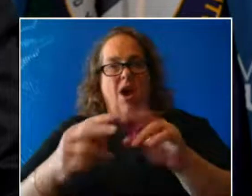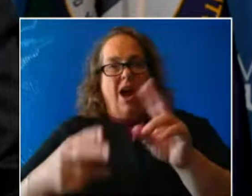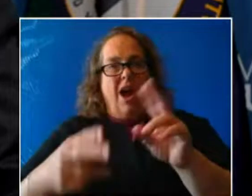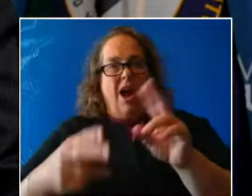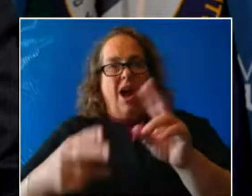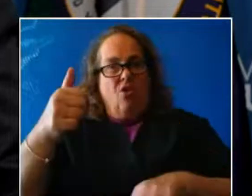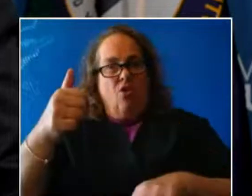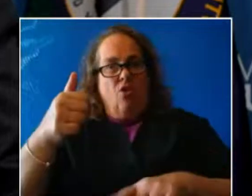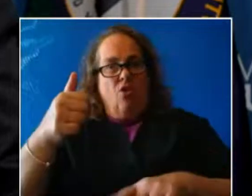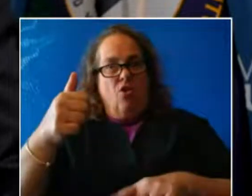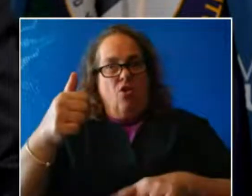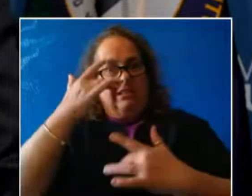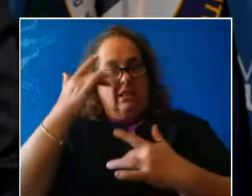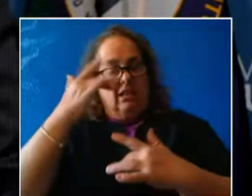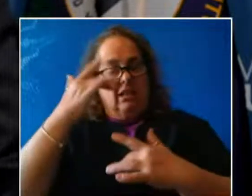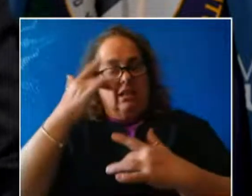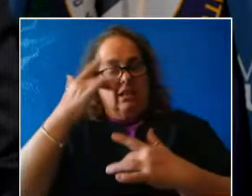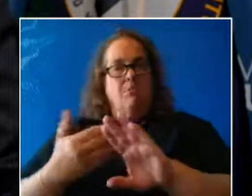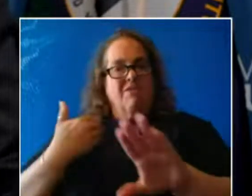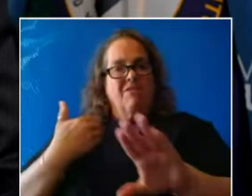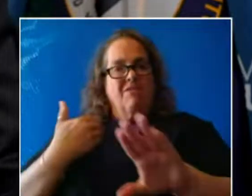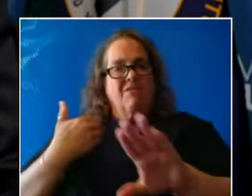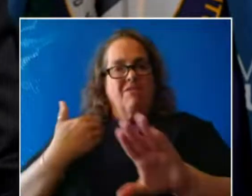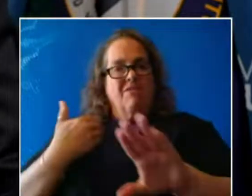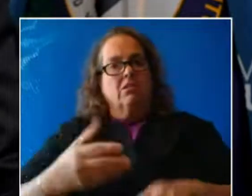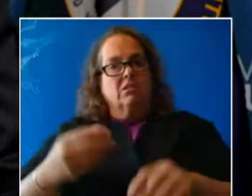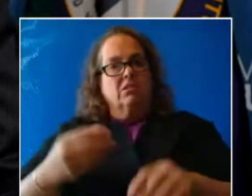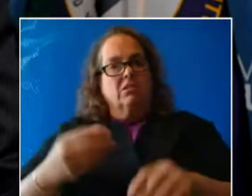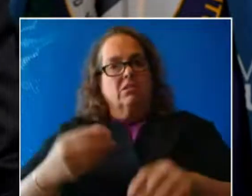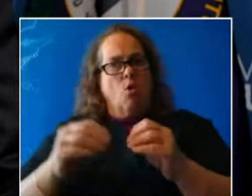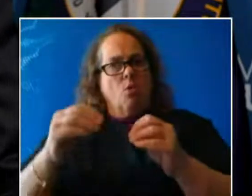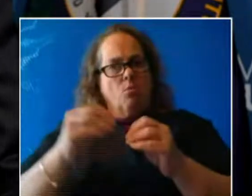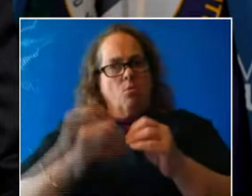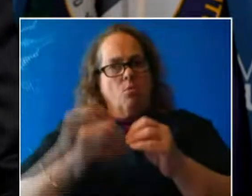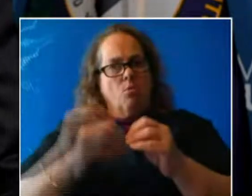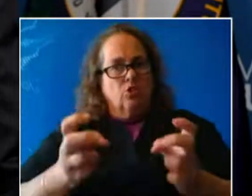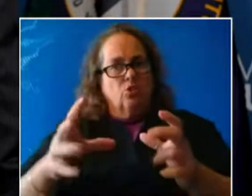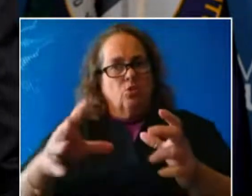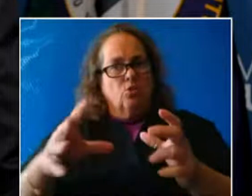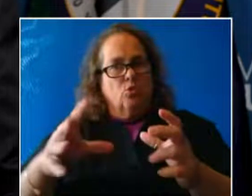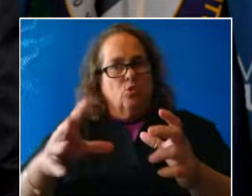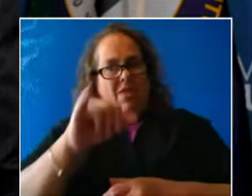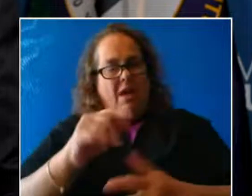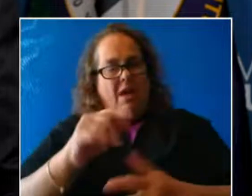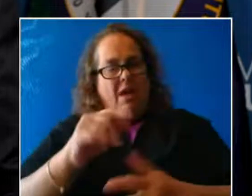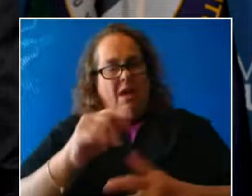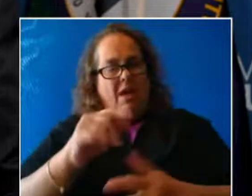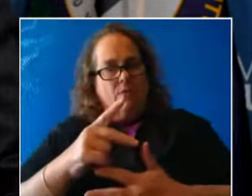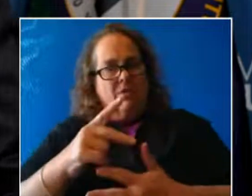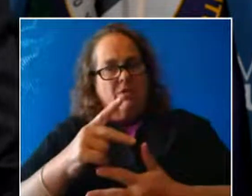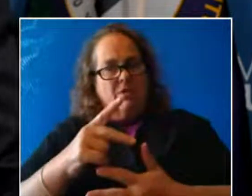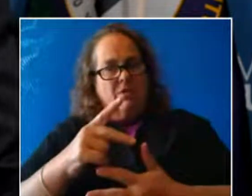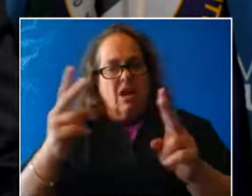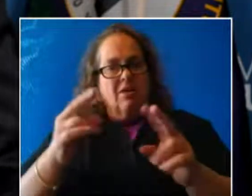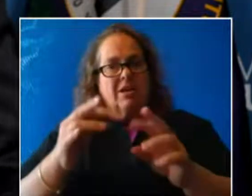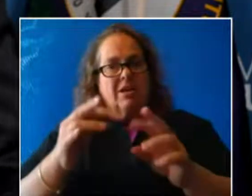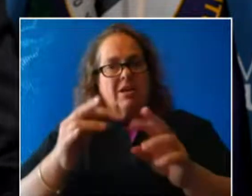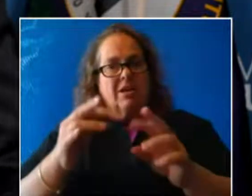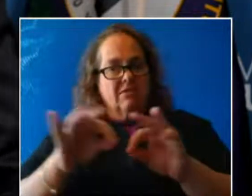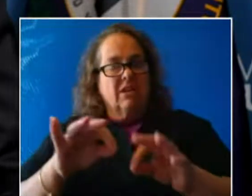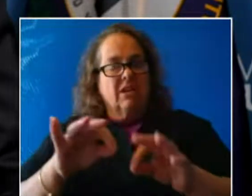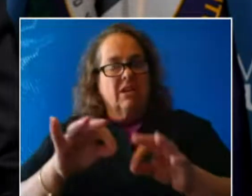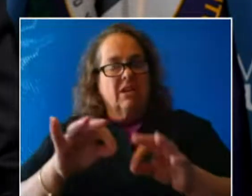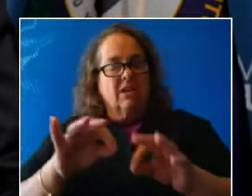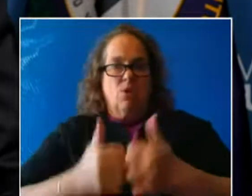more significant issues in that population. So a very significant portion of today's